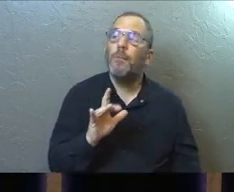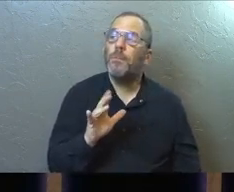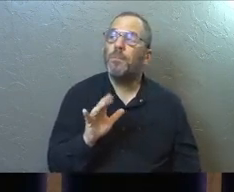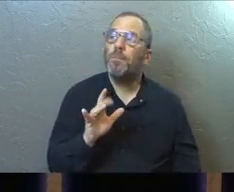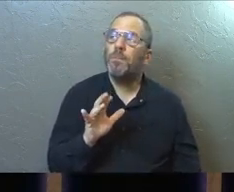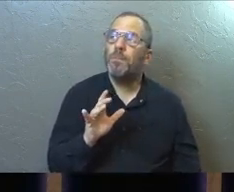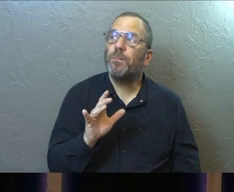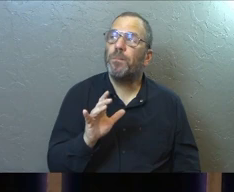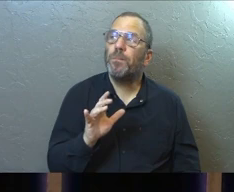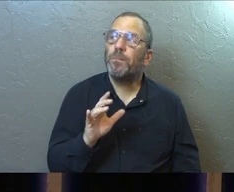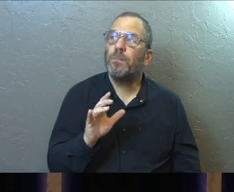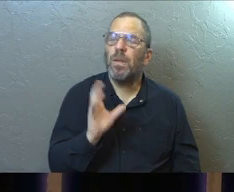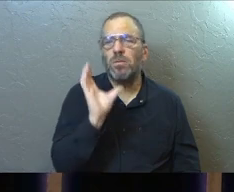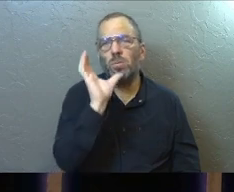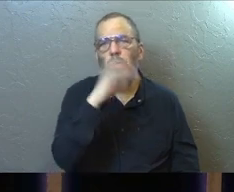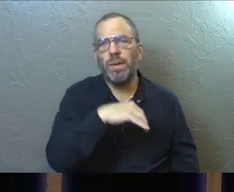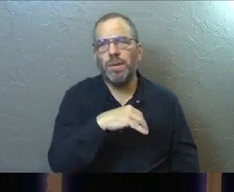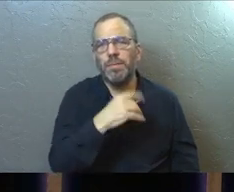It's weird.